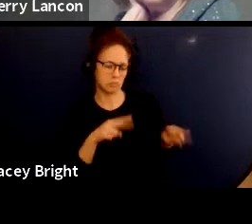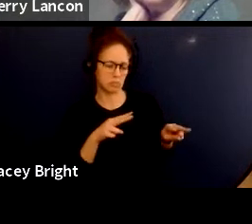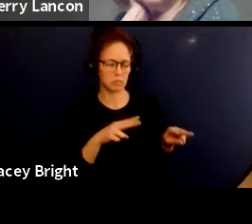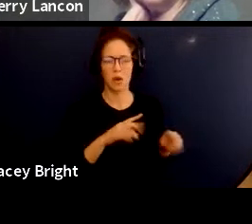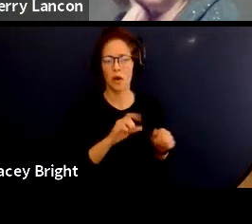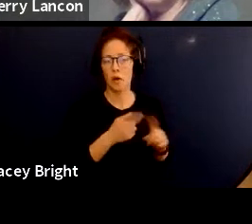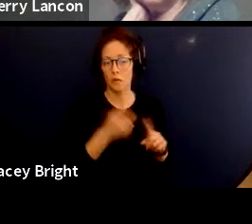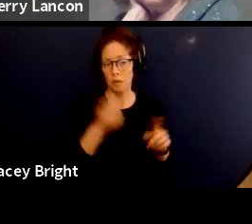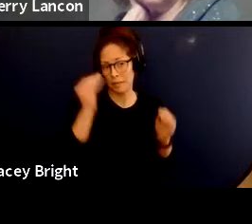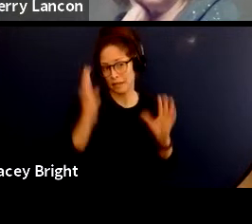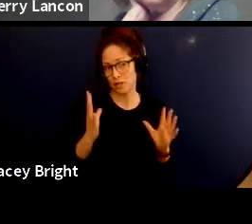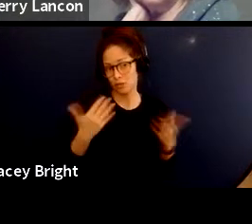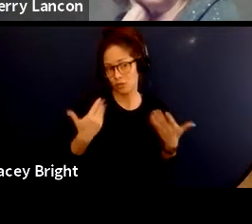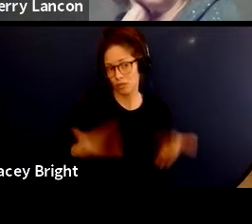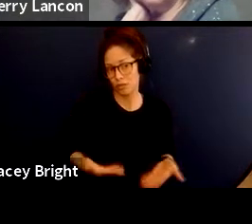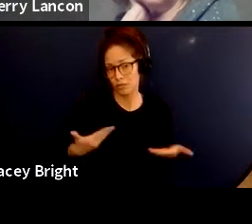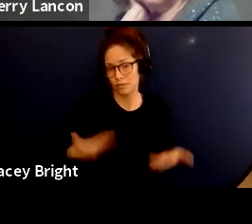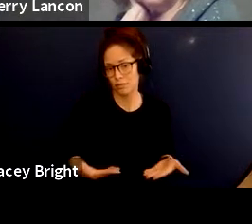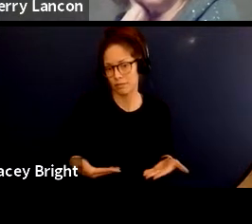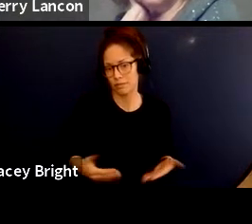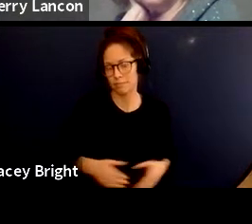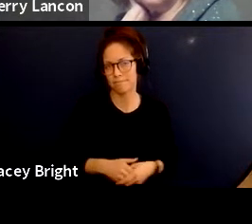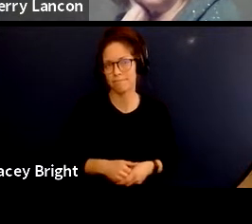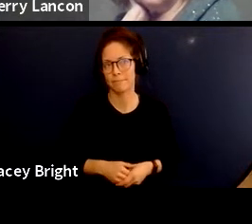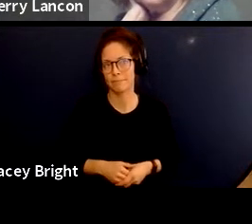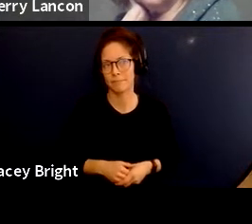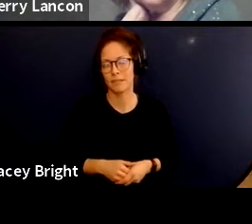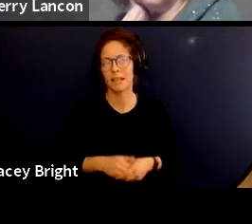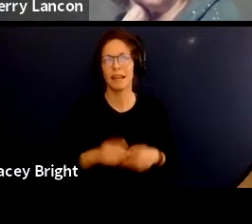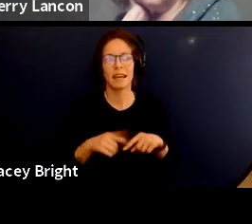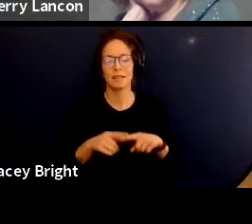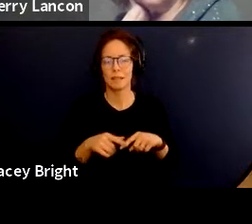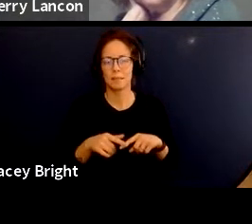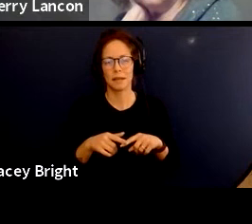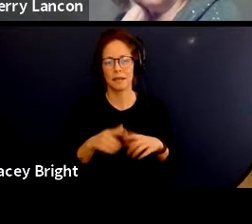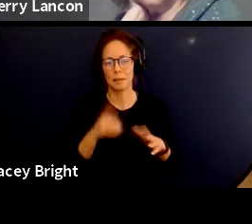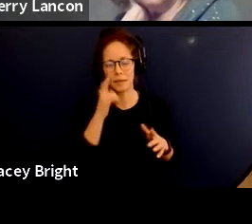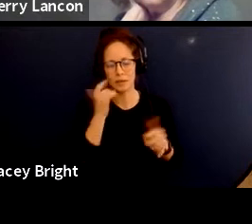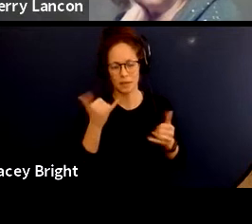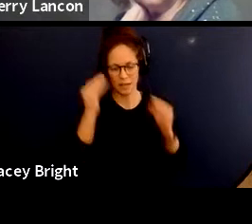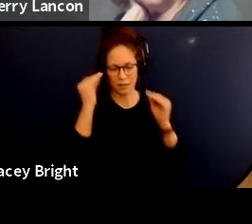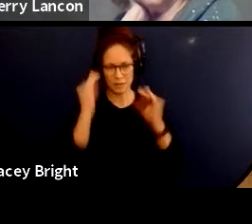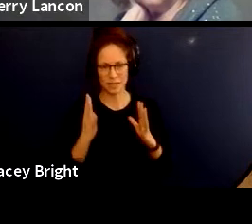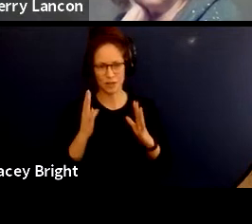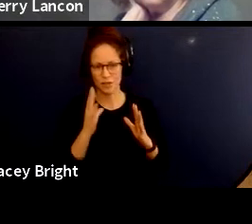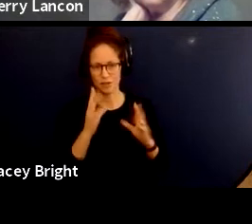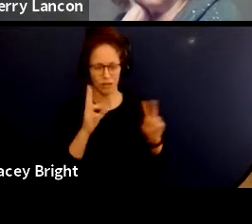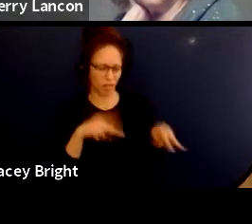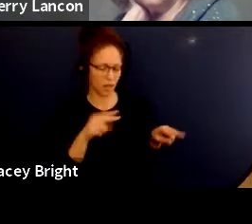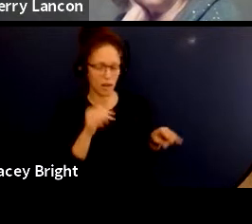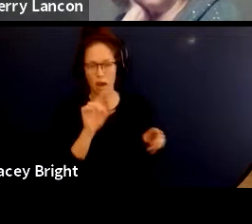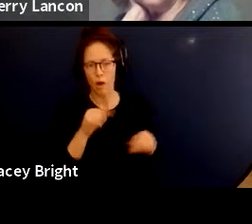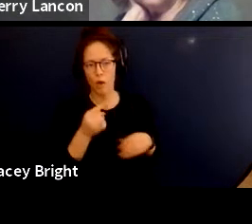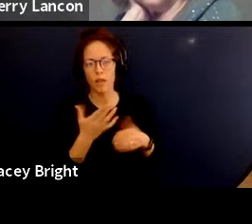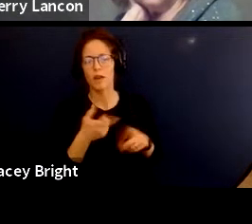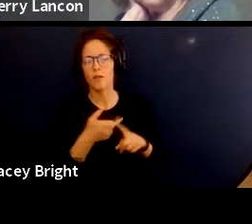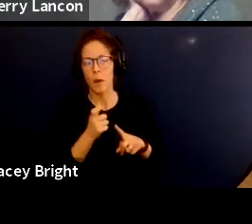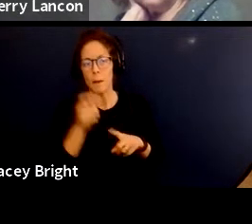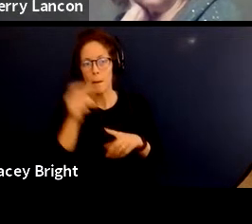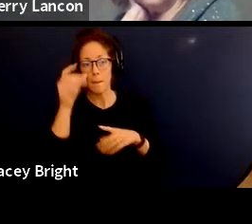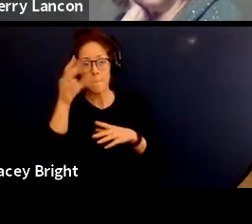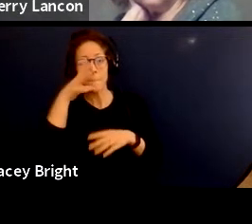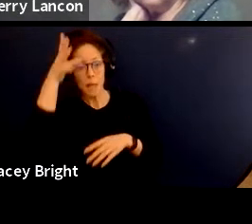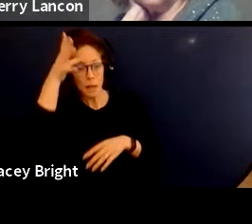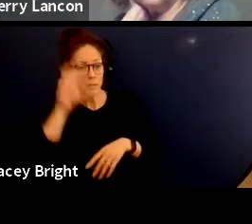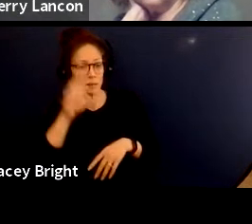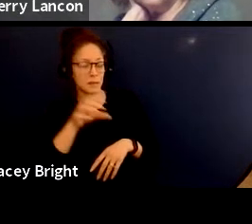not only from, I'm sorry, I debated because of the backlash that as teachers, we get not only from parents, community members, but